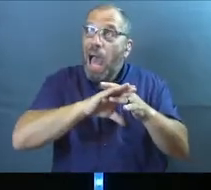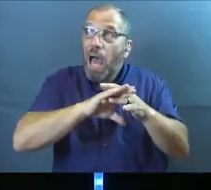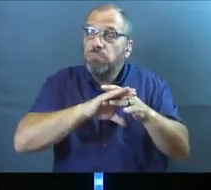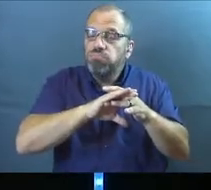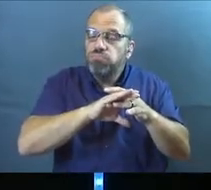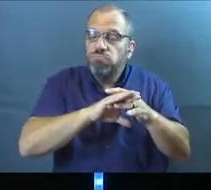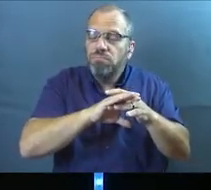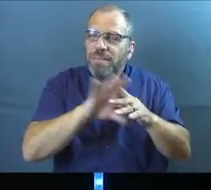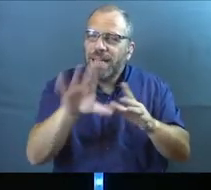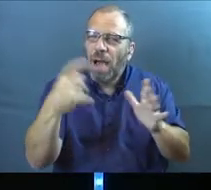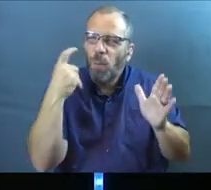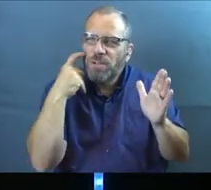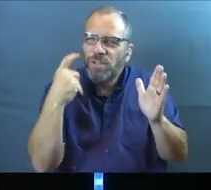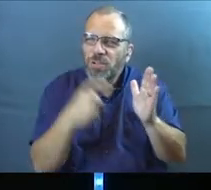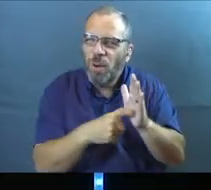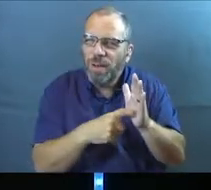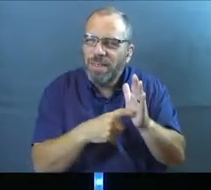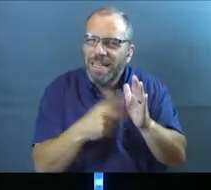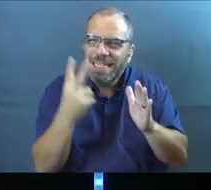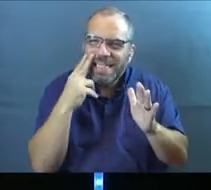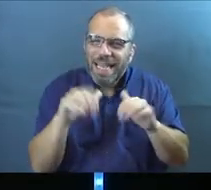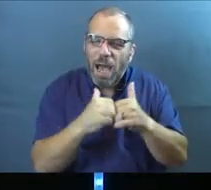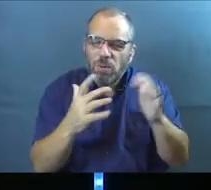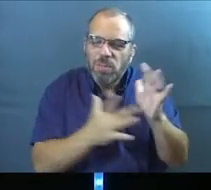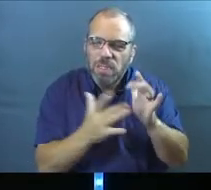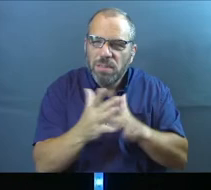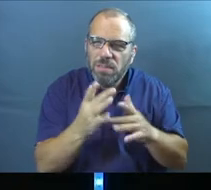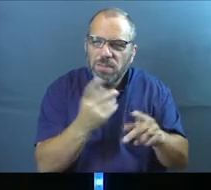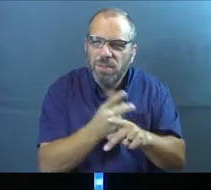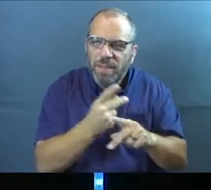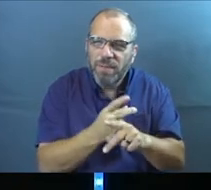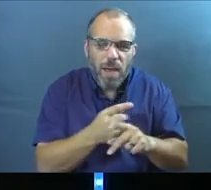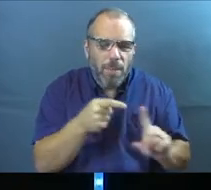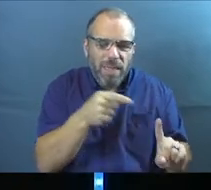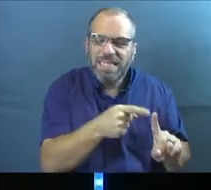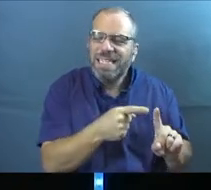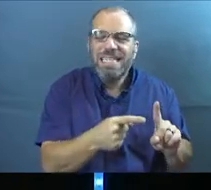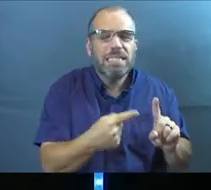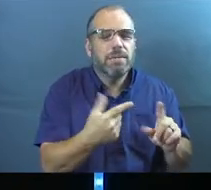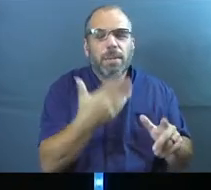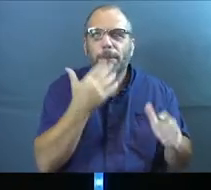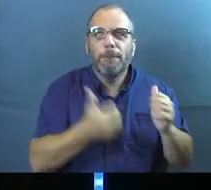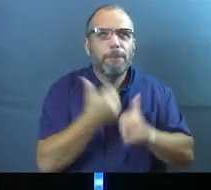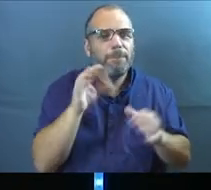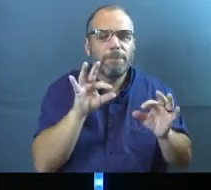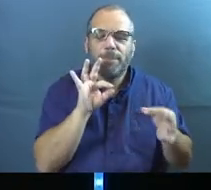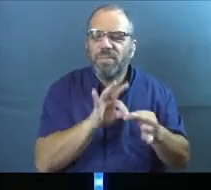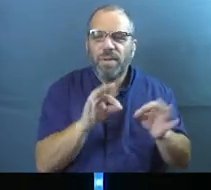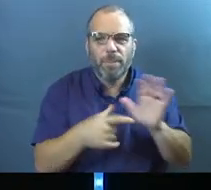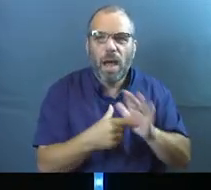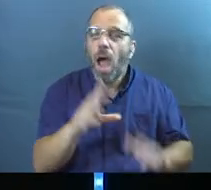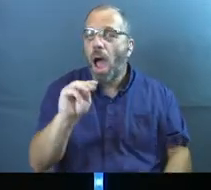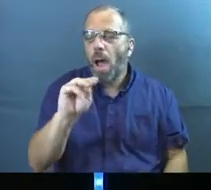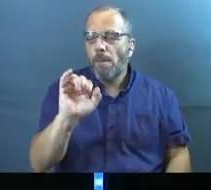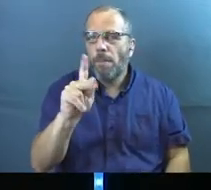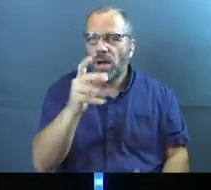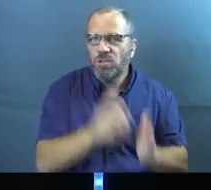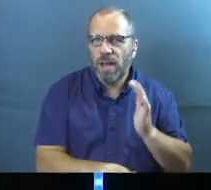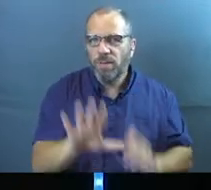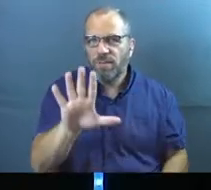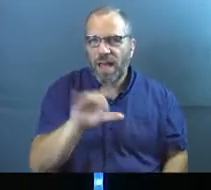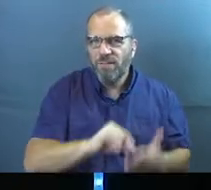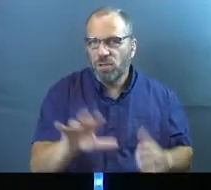another thing. And I want you to see it, and I want you to see how he walked through it, because he's such a model for us. So this is Mark chapter 5,